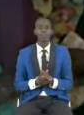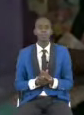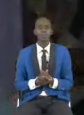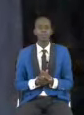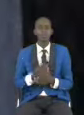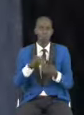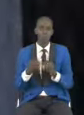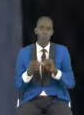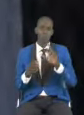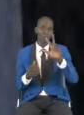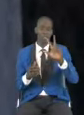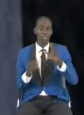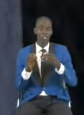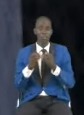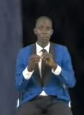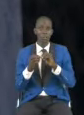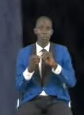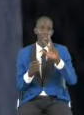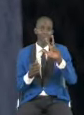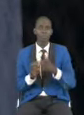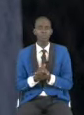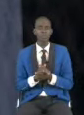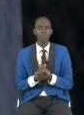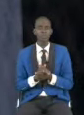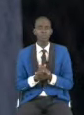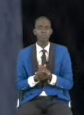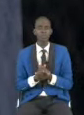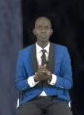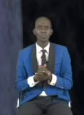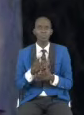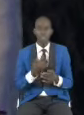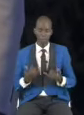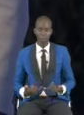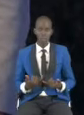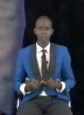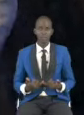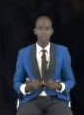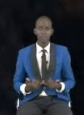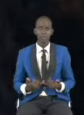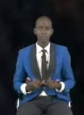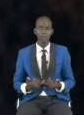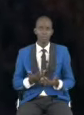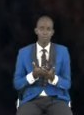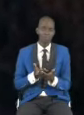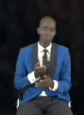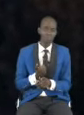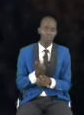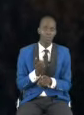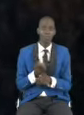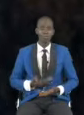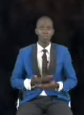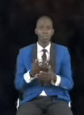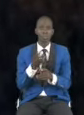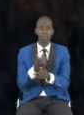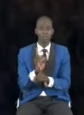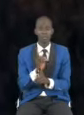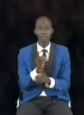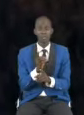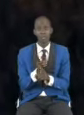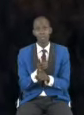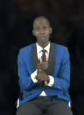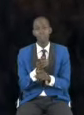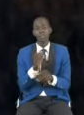there. Number three, the present birthright in the heavenly covenant.